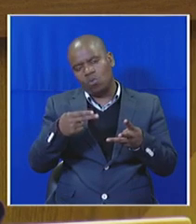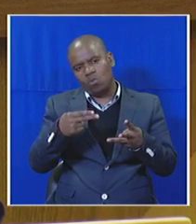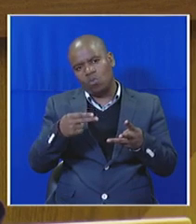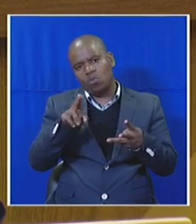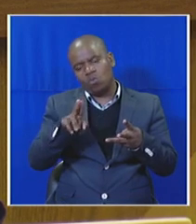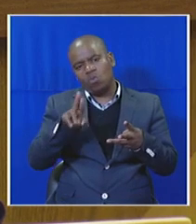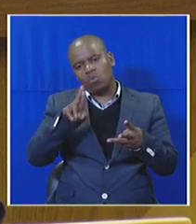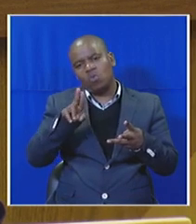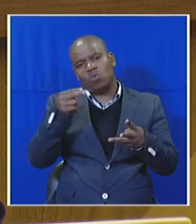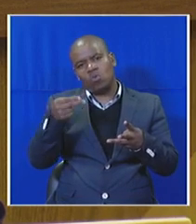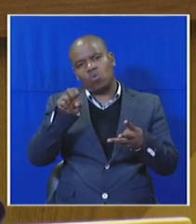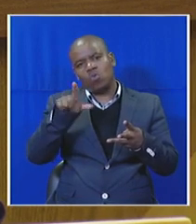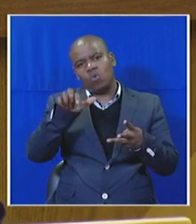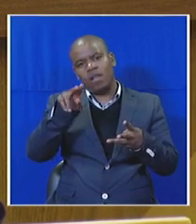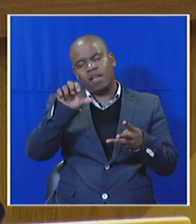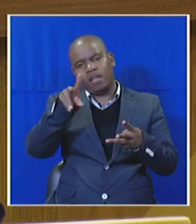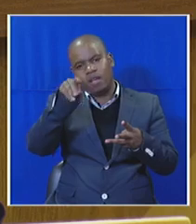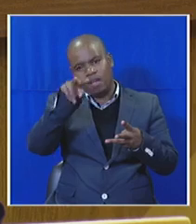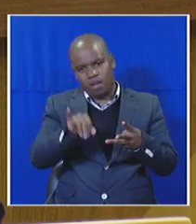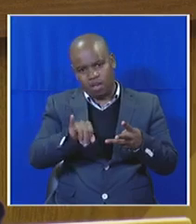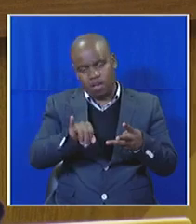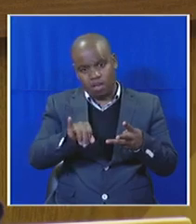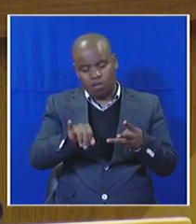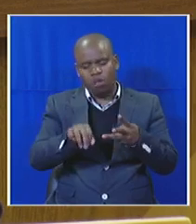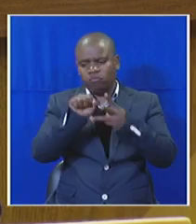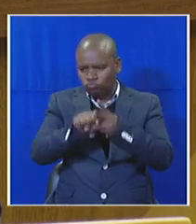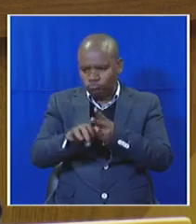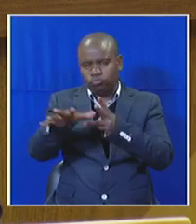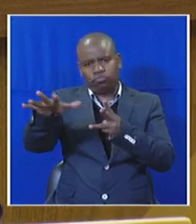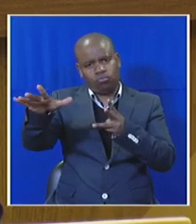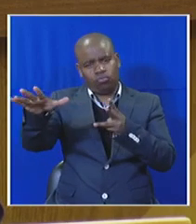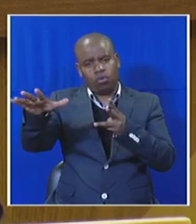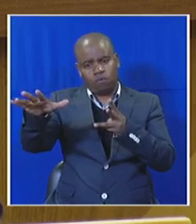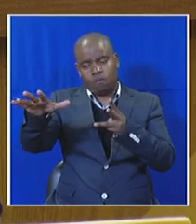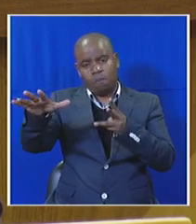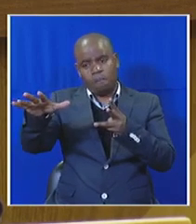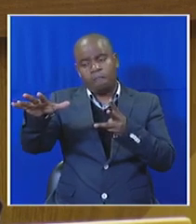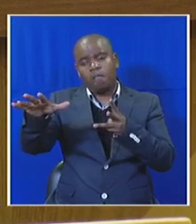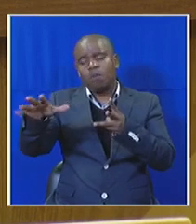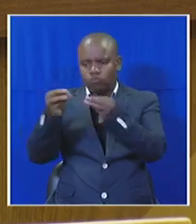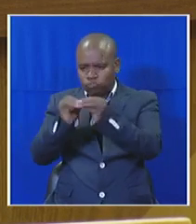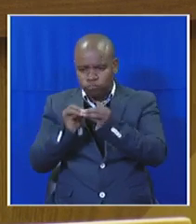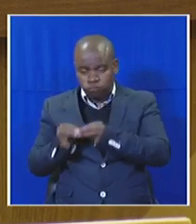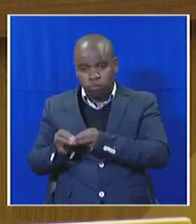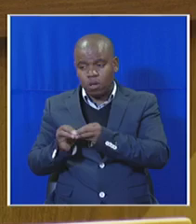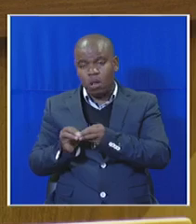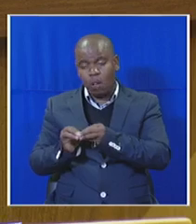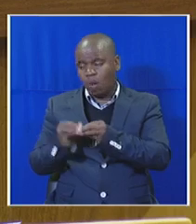has been deploying their fiber network infrastructure in the